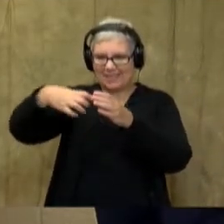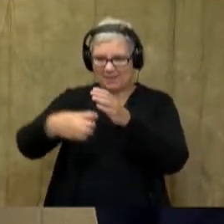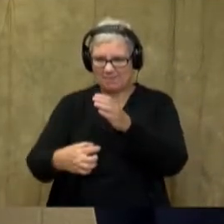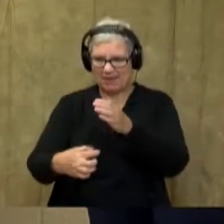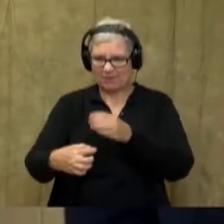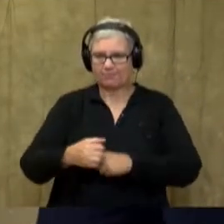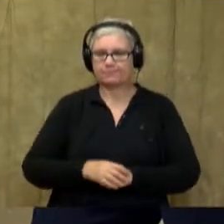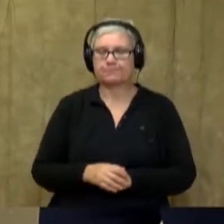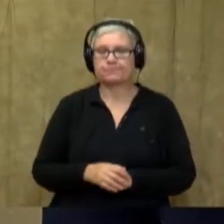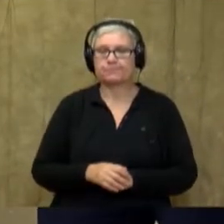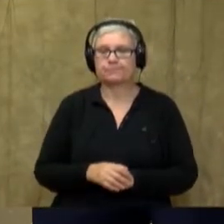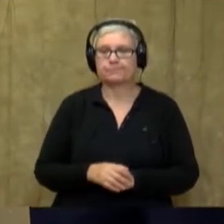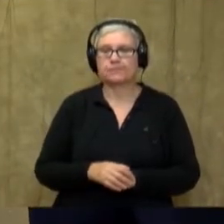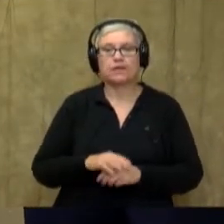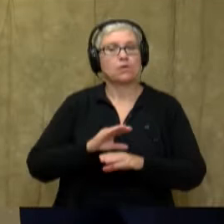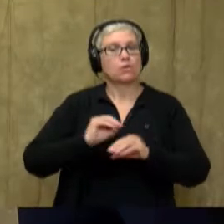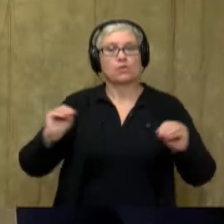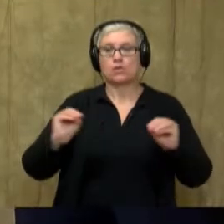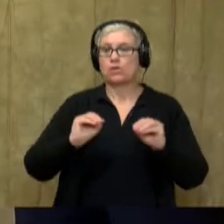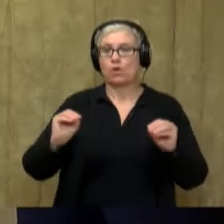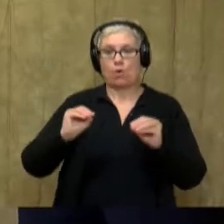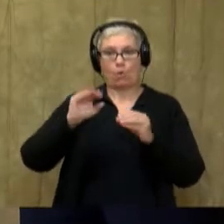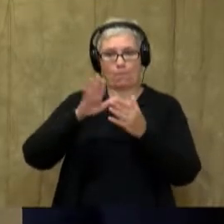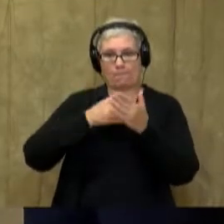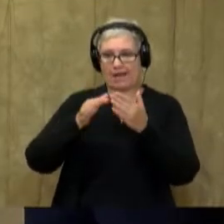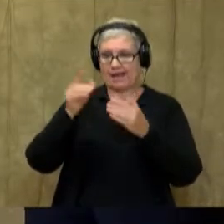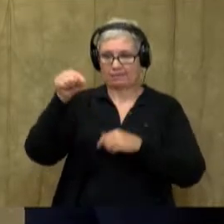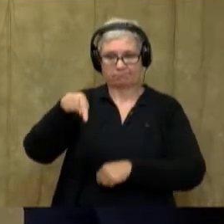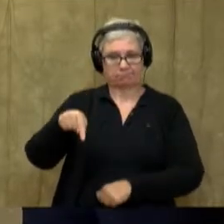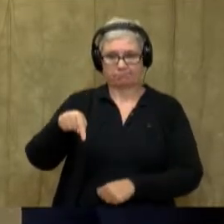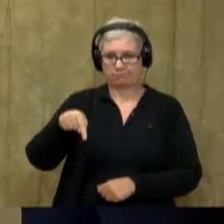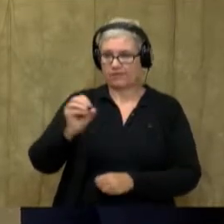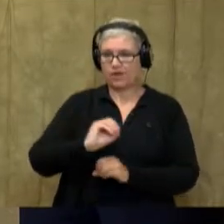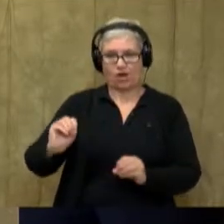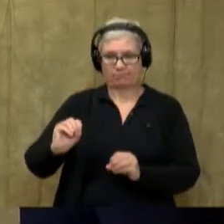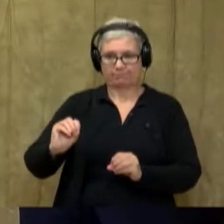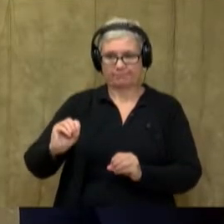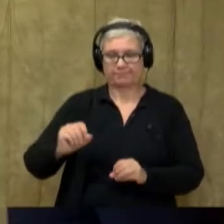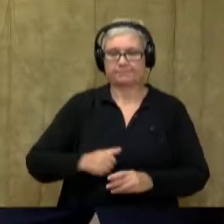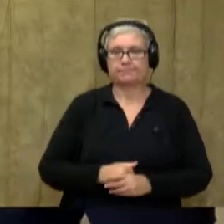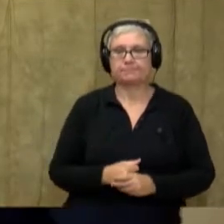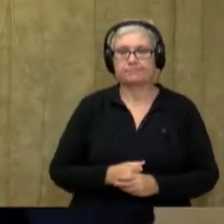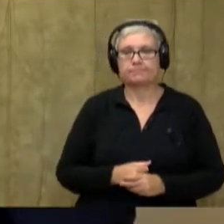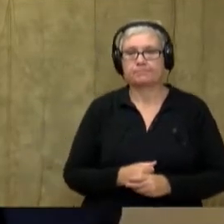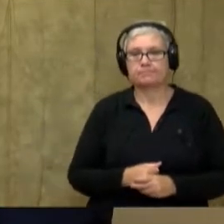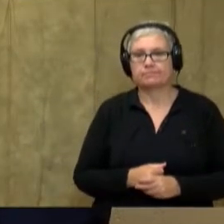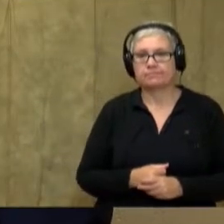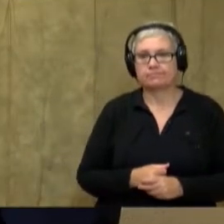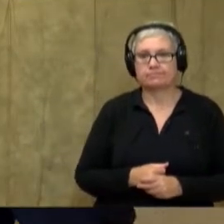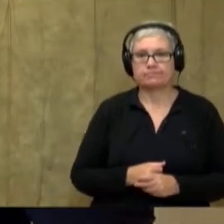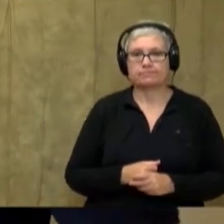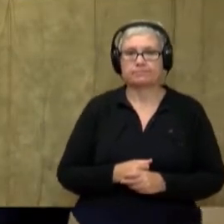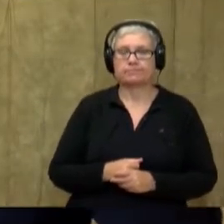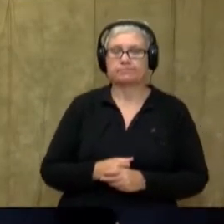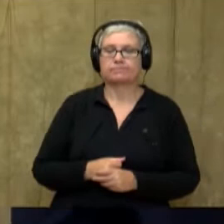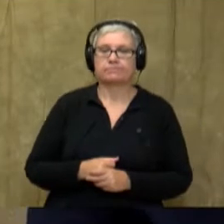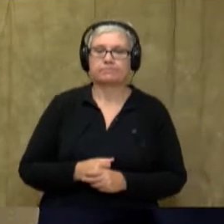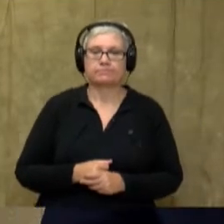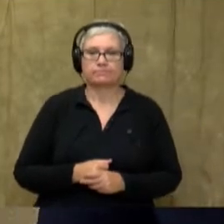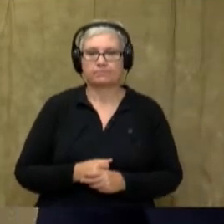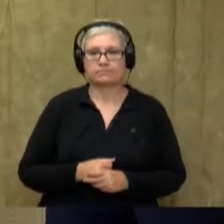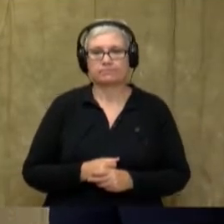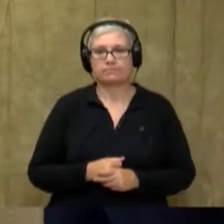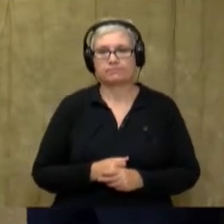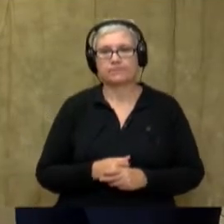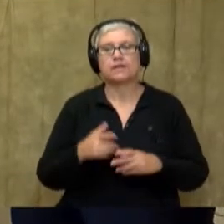with that have no paint on the cubes at all. And again, I want you paying very specific attention